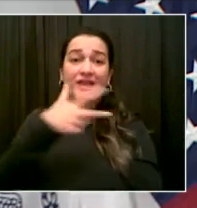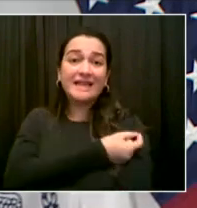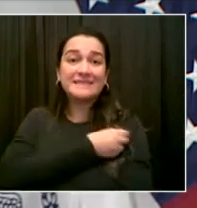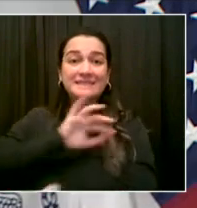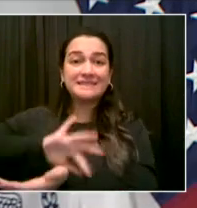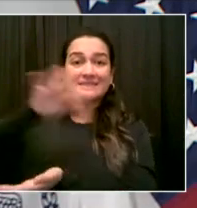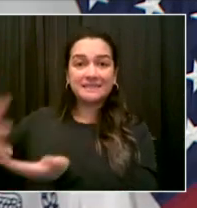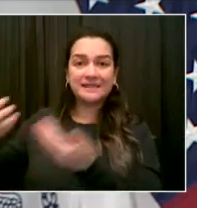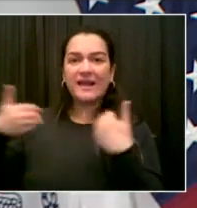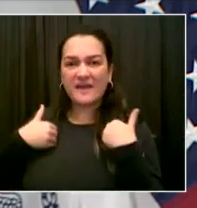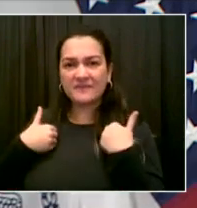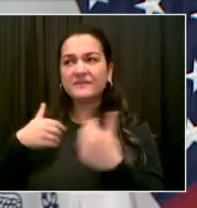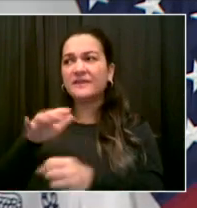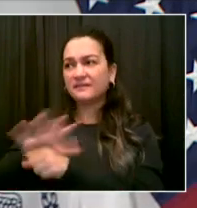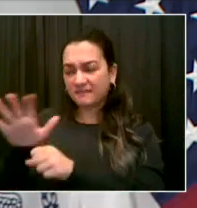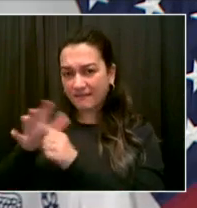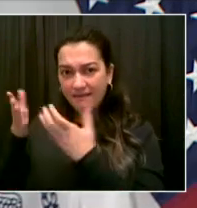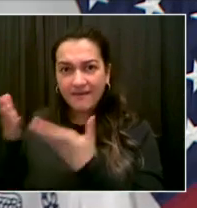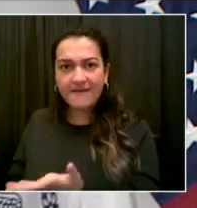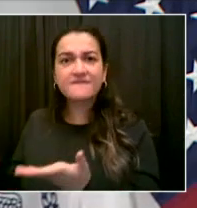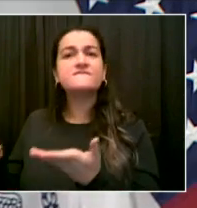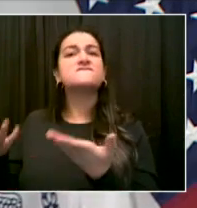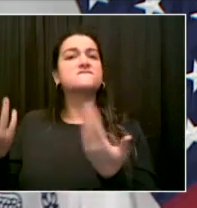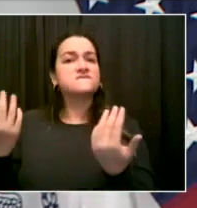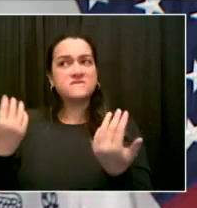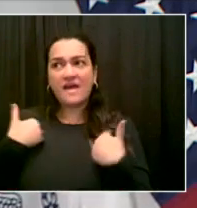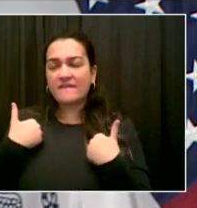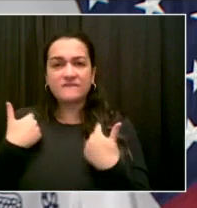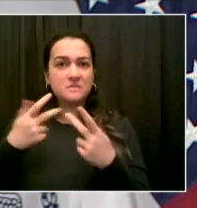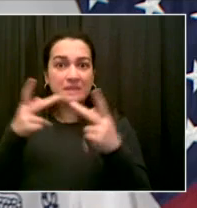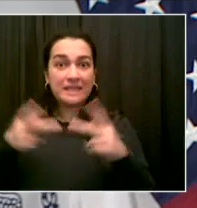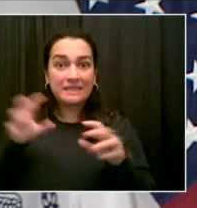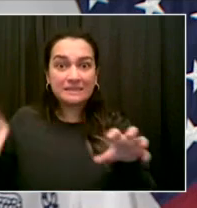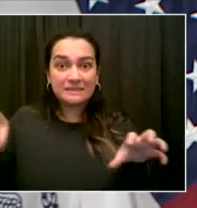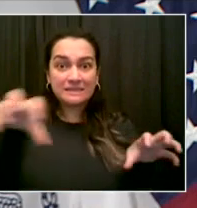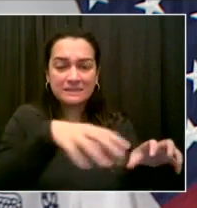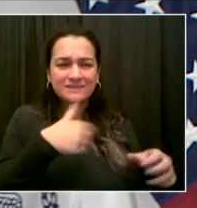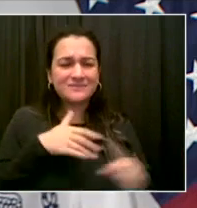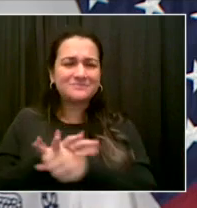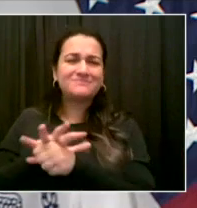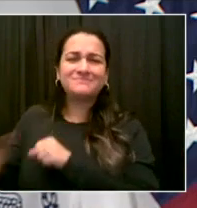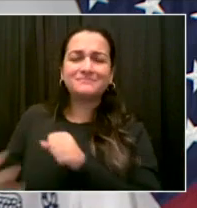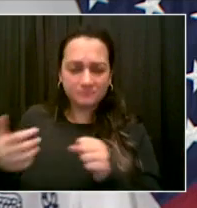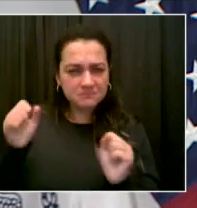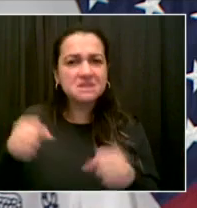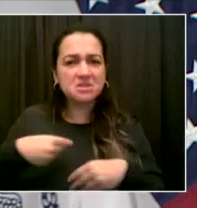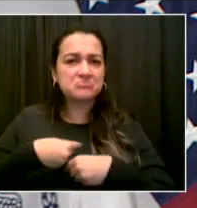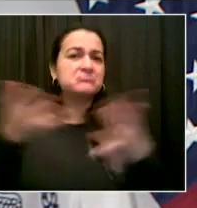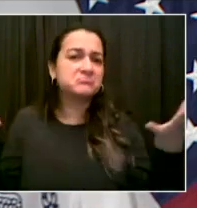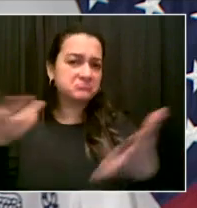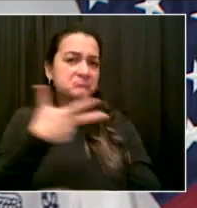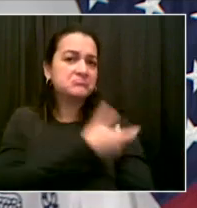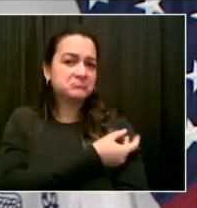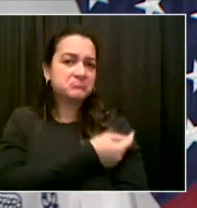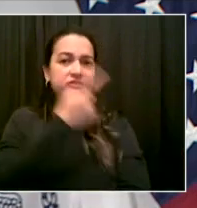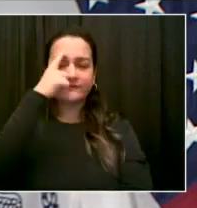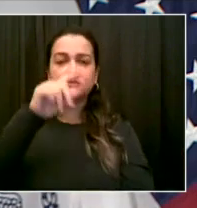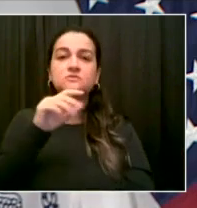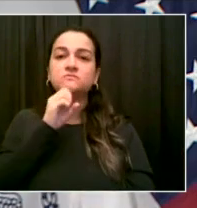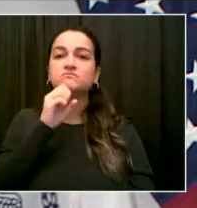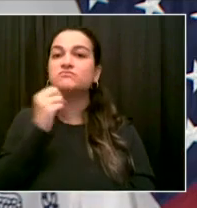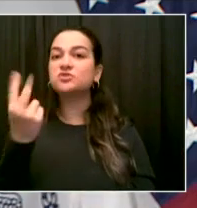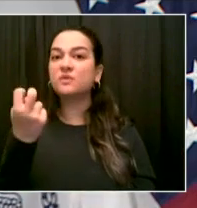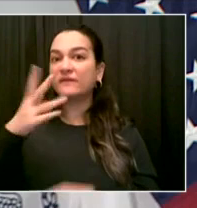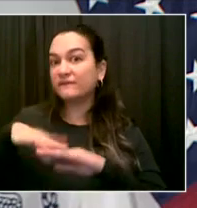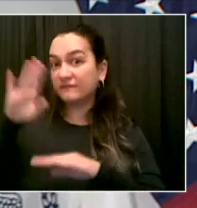vaccinators, we have the strongest outreach effort we've ever had. So that's really good news, and as soon as we get the go-ahead,